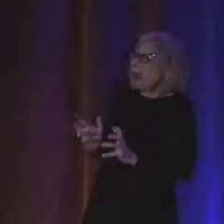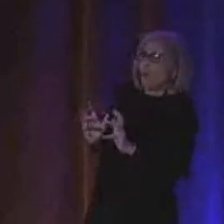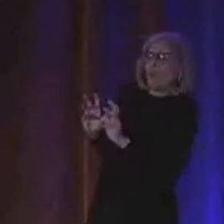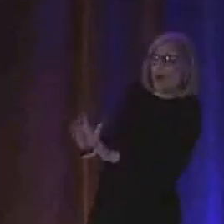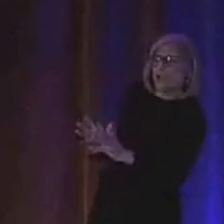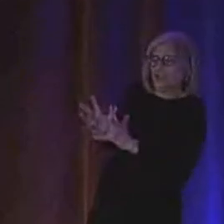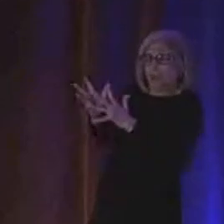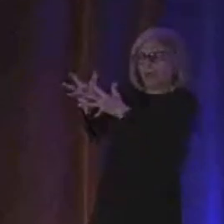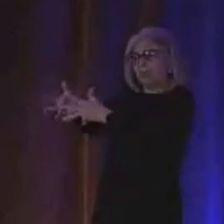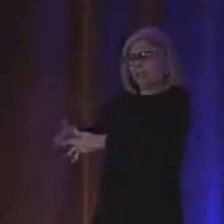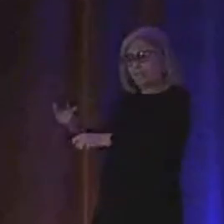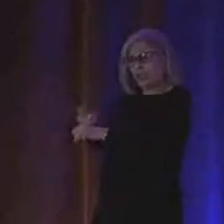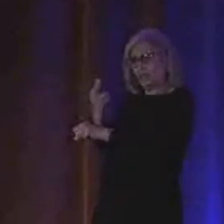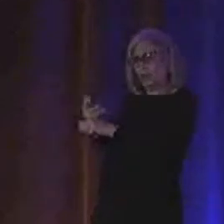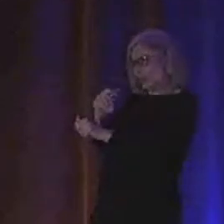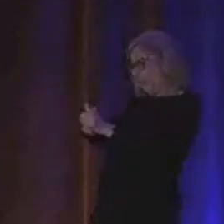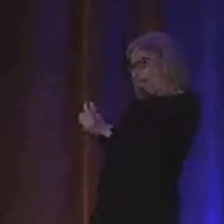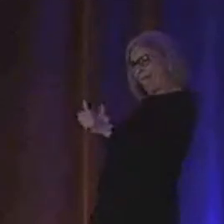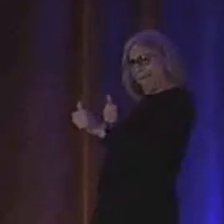leave our users behind.